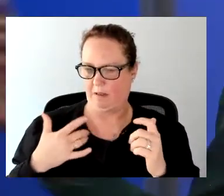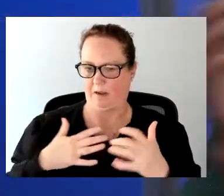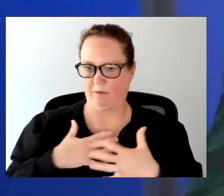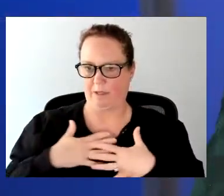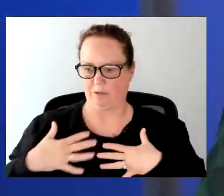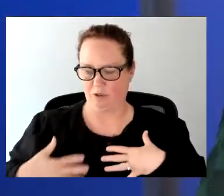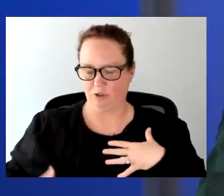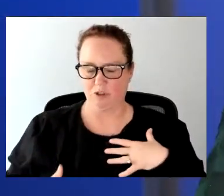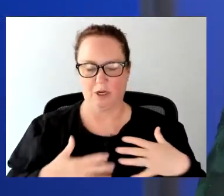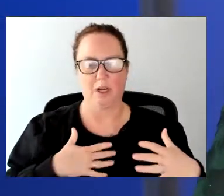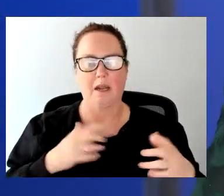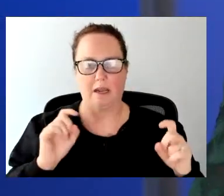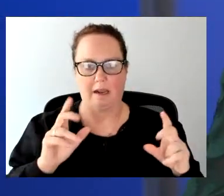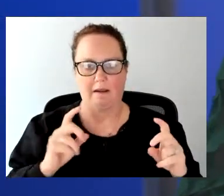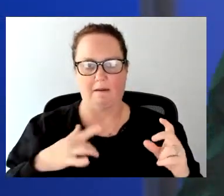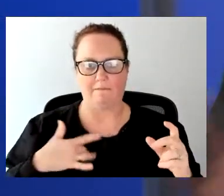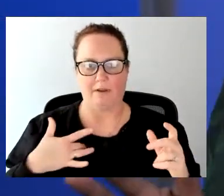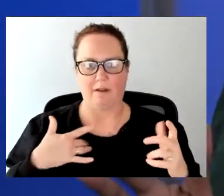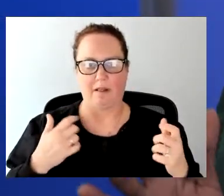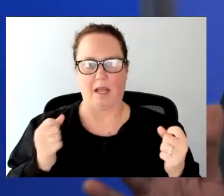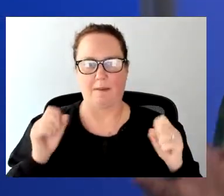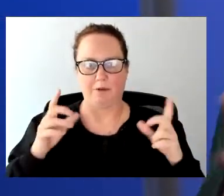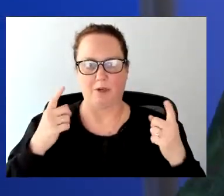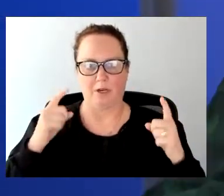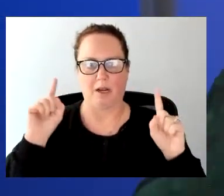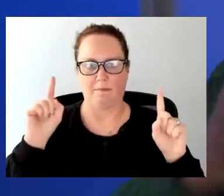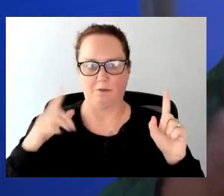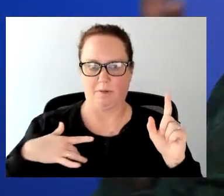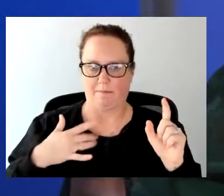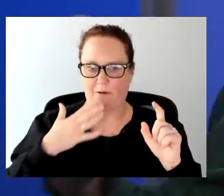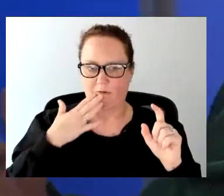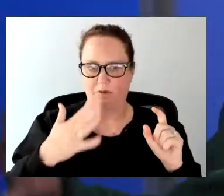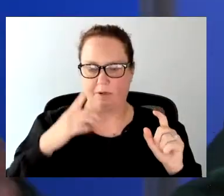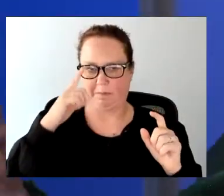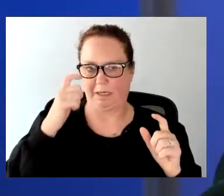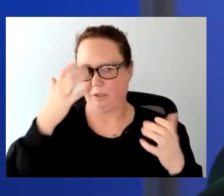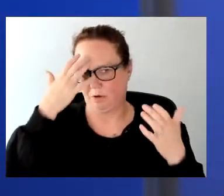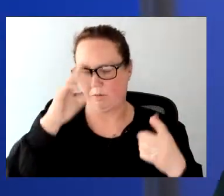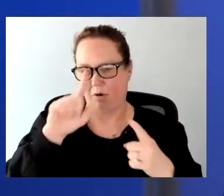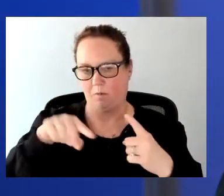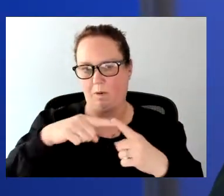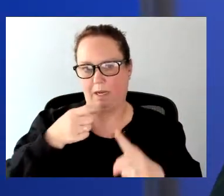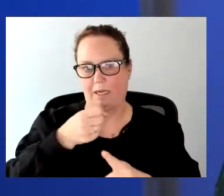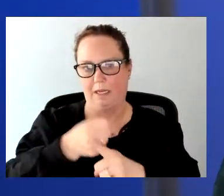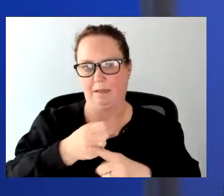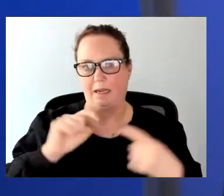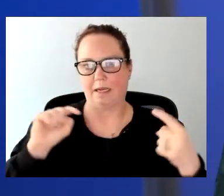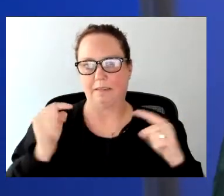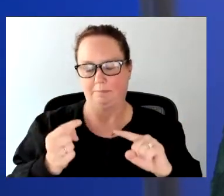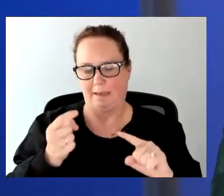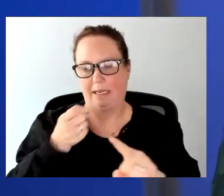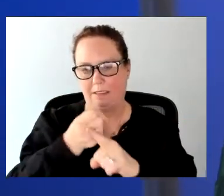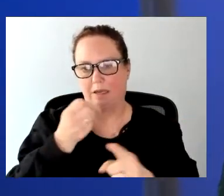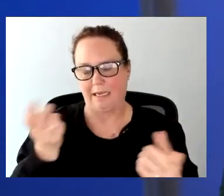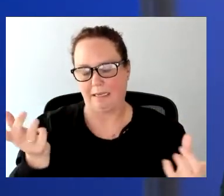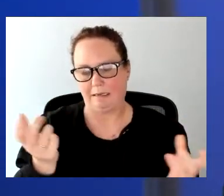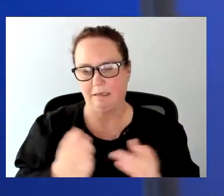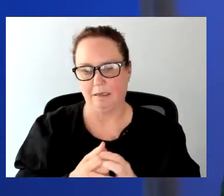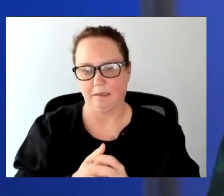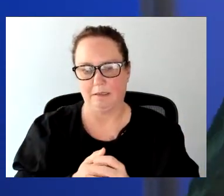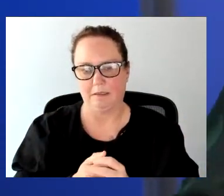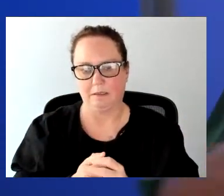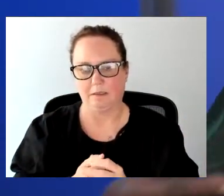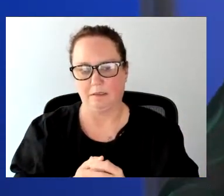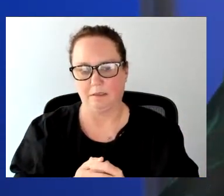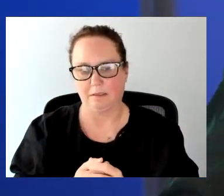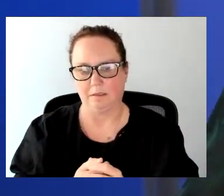feel great. How much can I accomplish while I feel great? Because you don't know when the next pain crisis is going to happen. And these